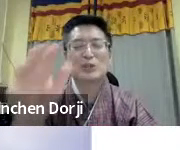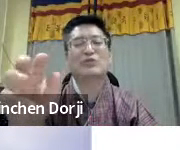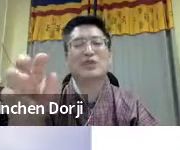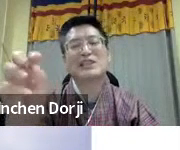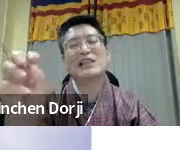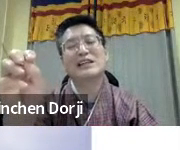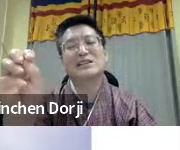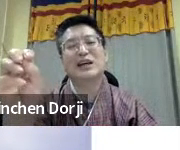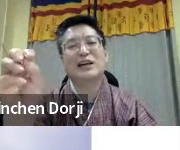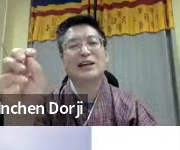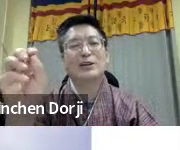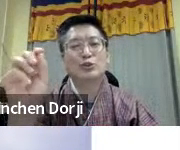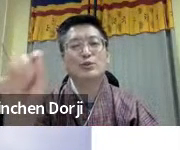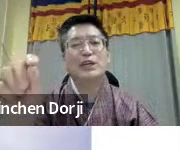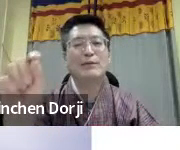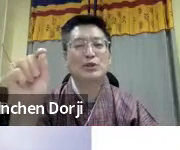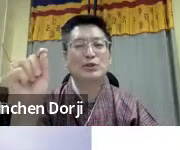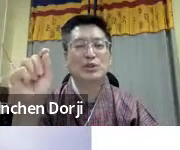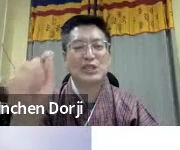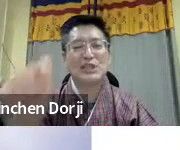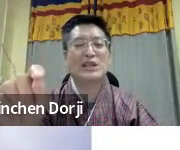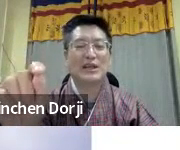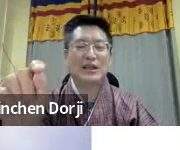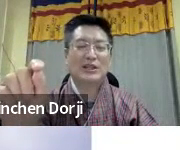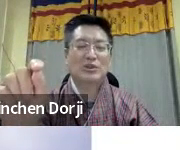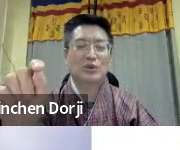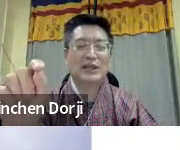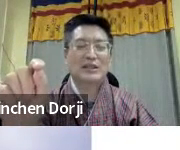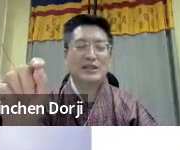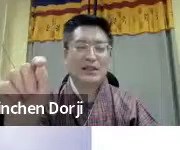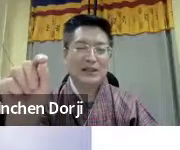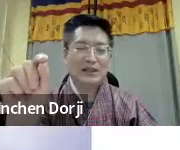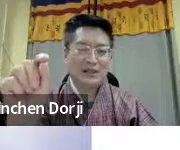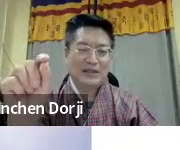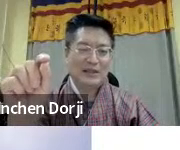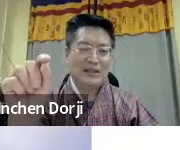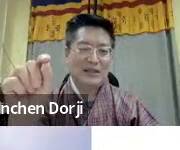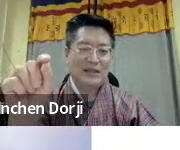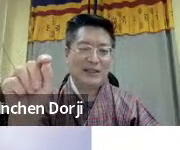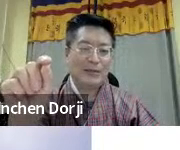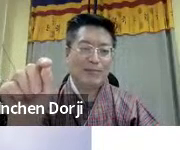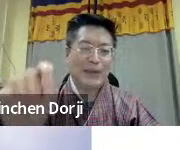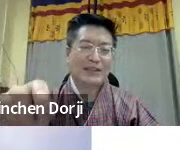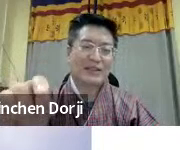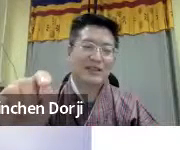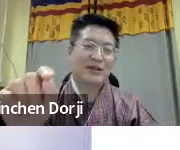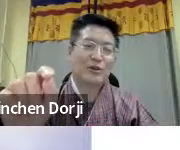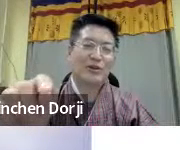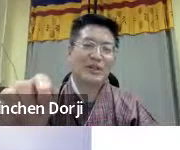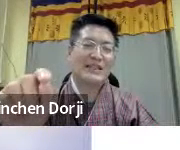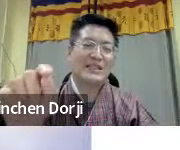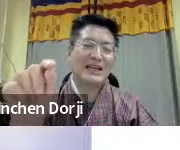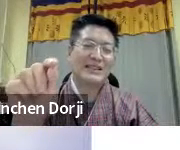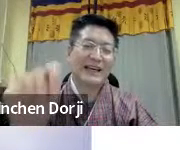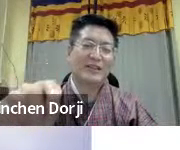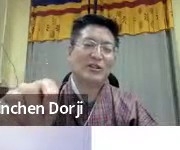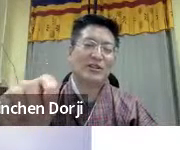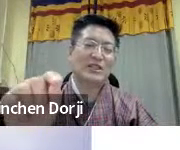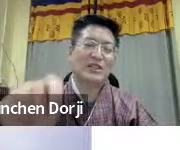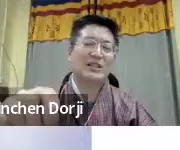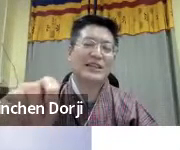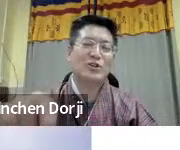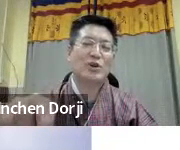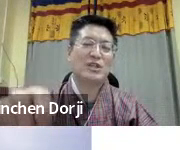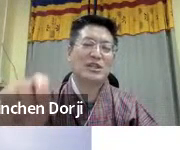so much of resilience to be able to teach so that the impact the COVID-19 has had